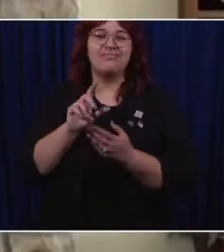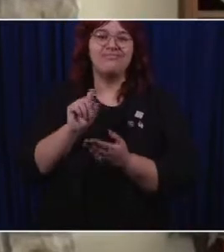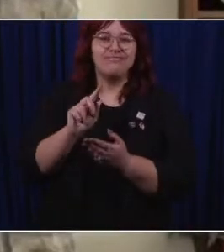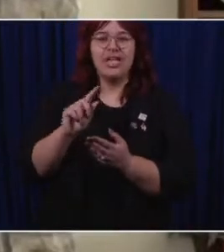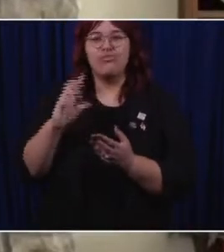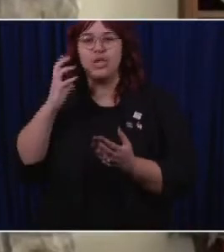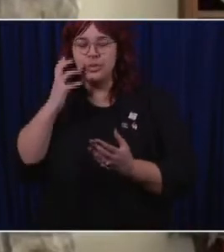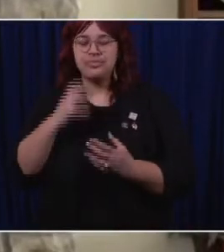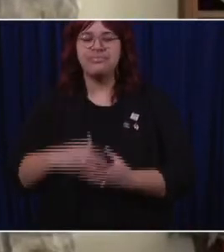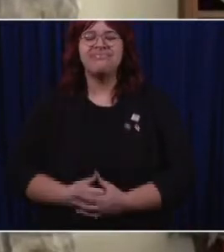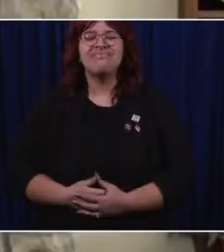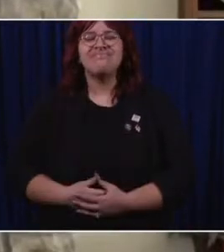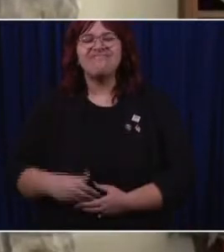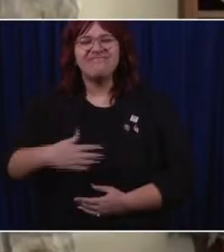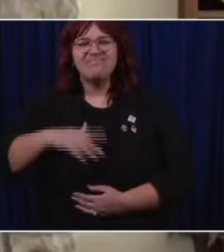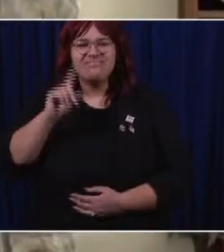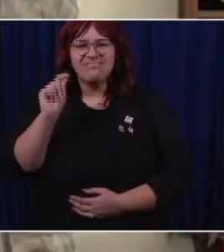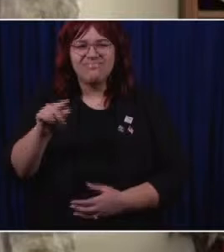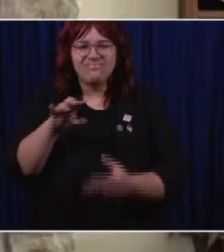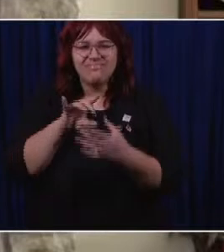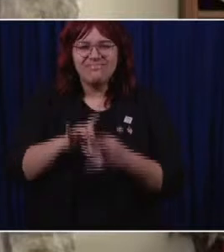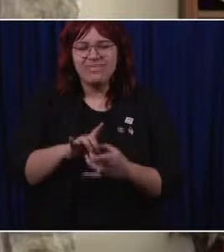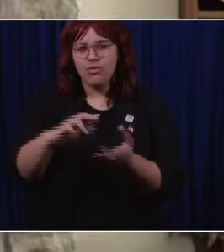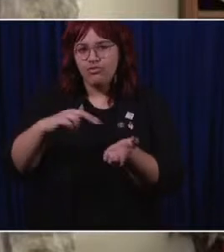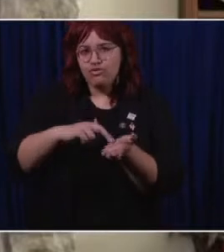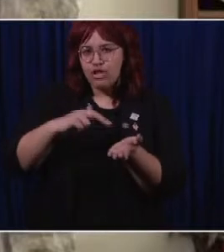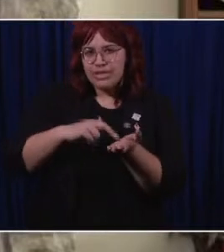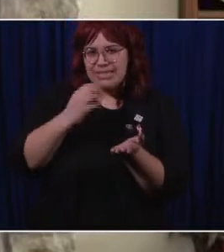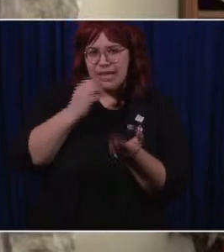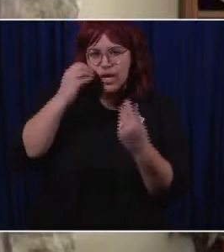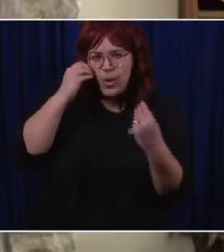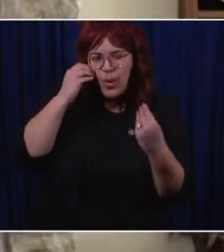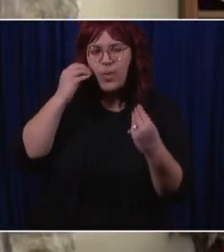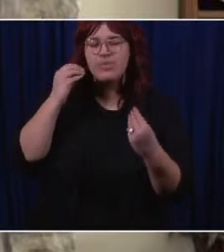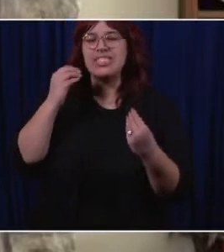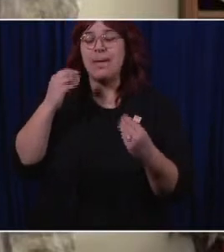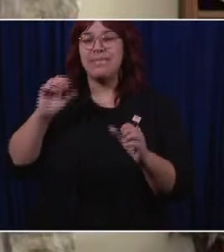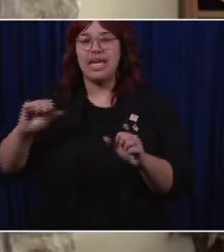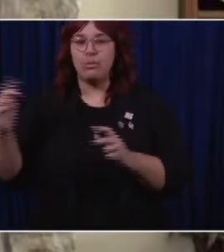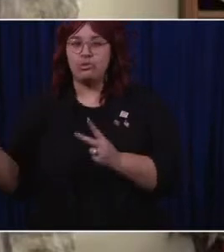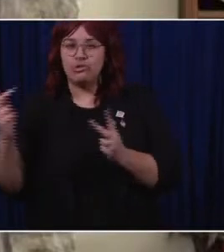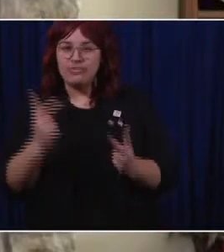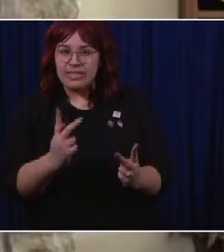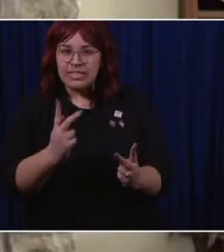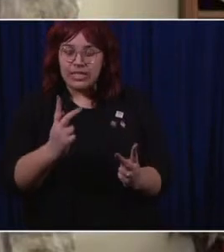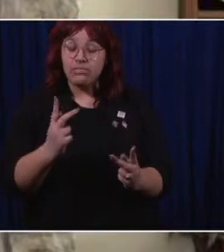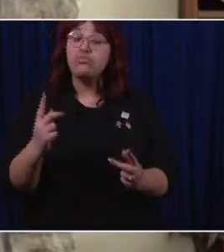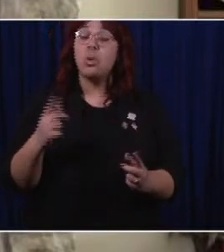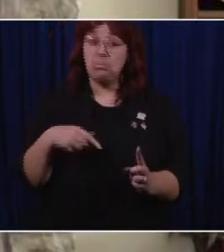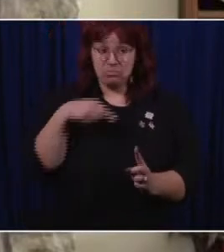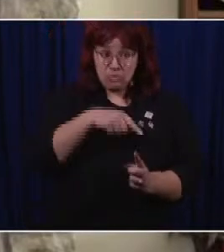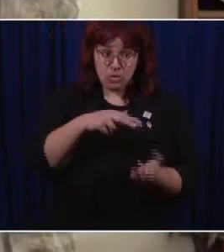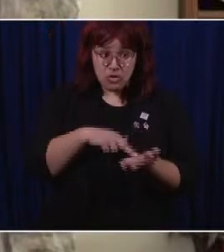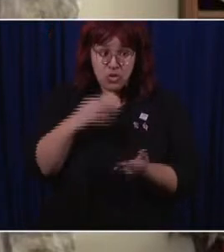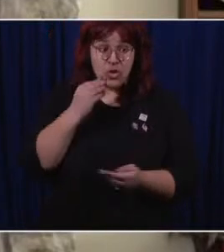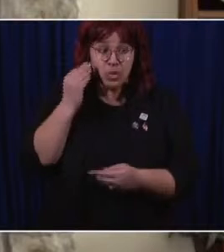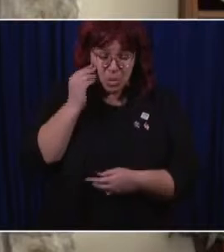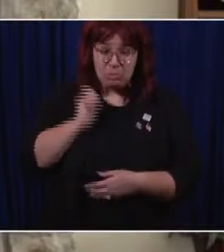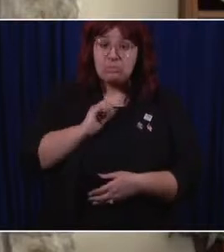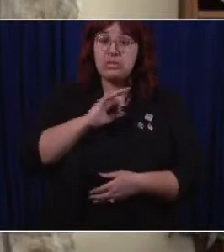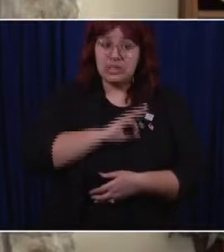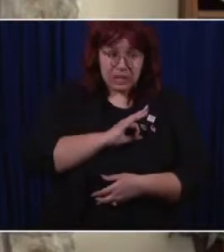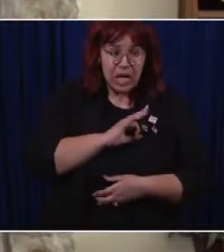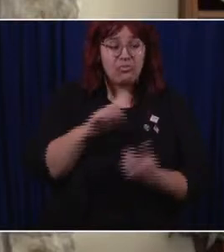visitations at nursing homes and assisted living centers, especially the fact that they have now been vaccinated in